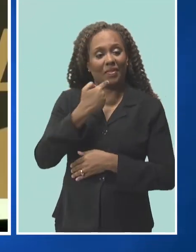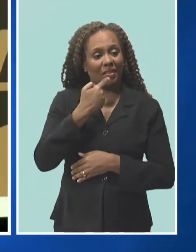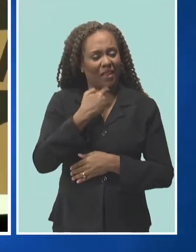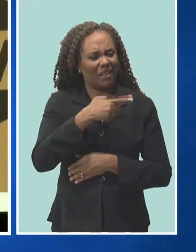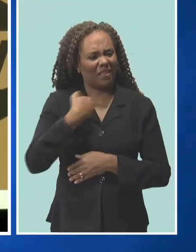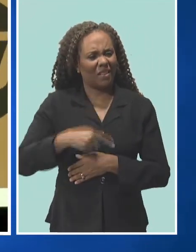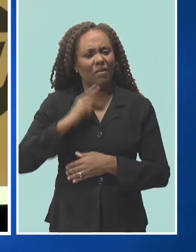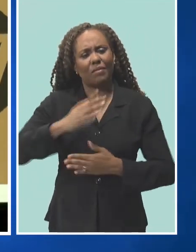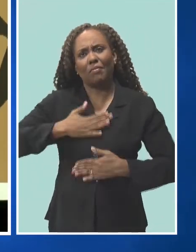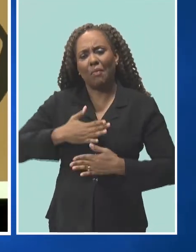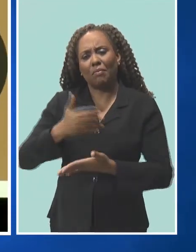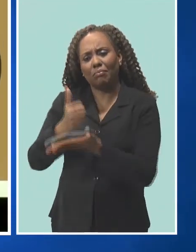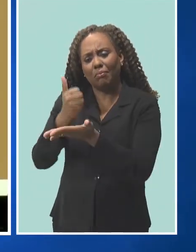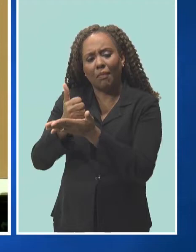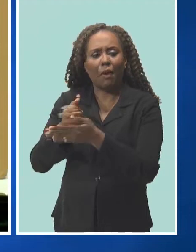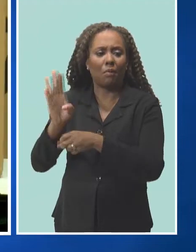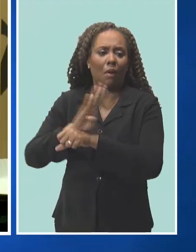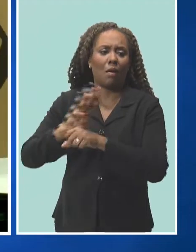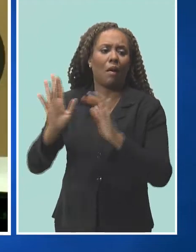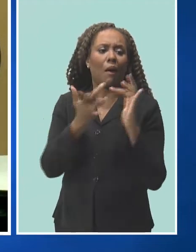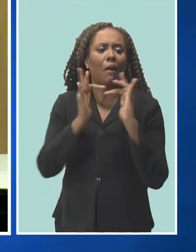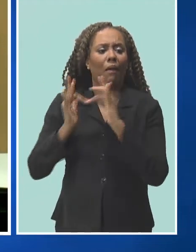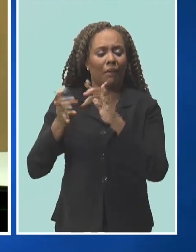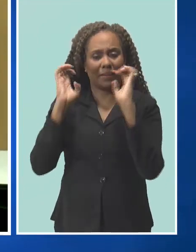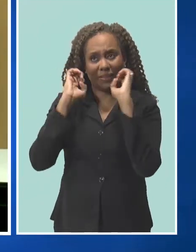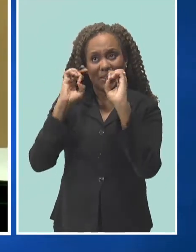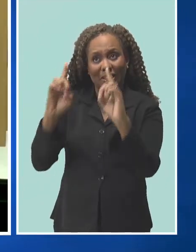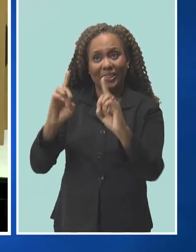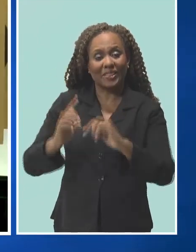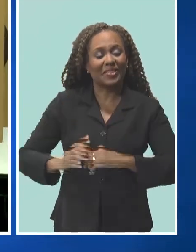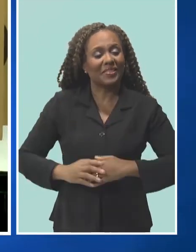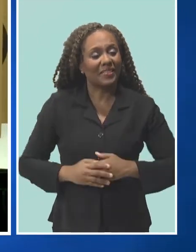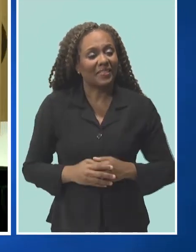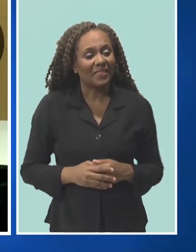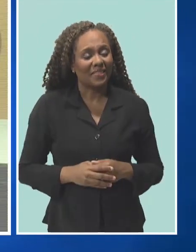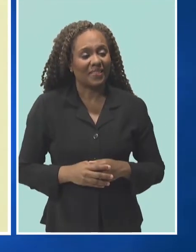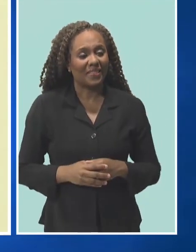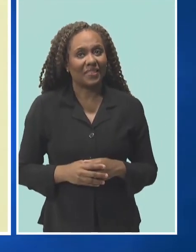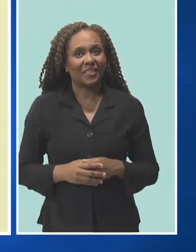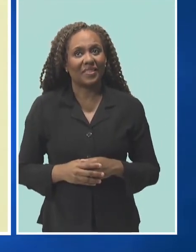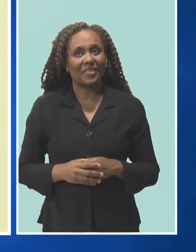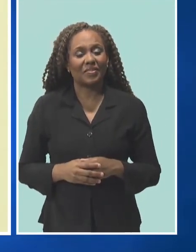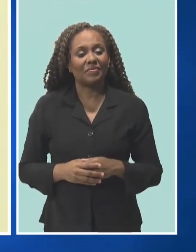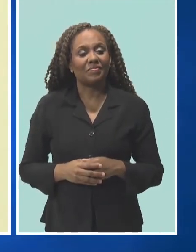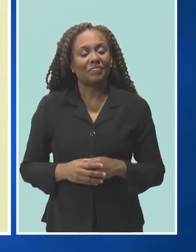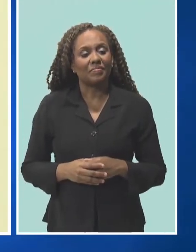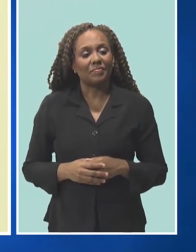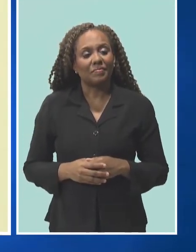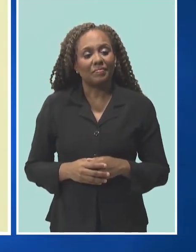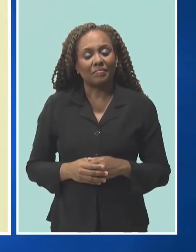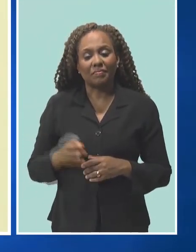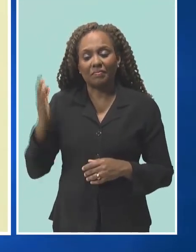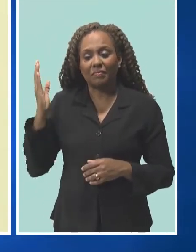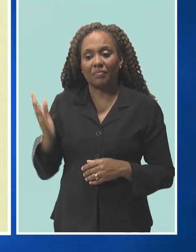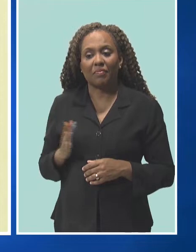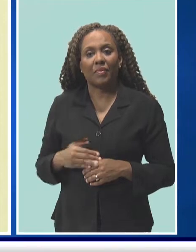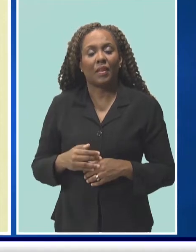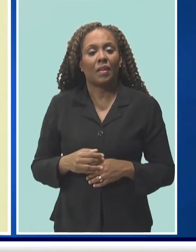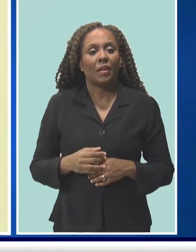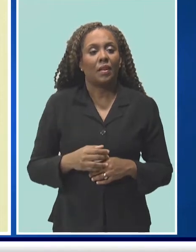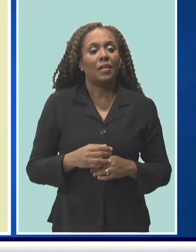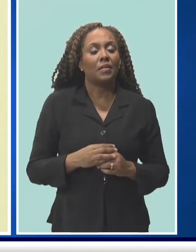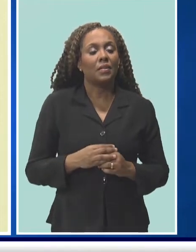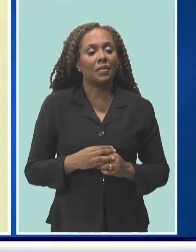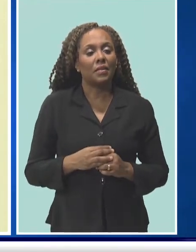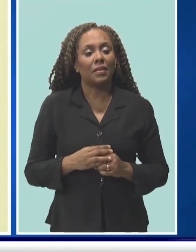is pleased to assist Barbados with its online education venture. 11 excellent Beijing students